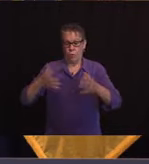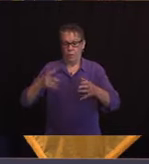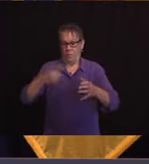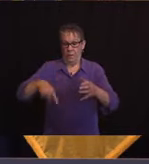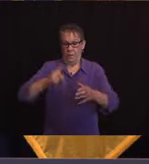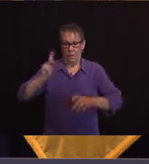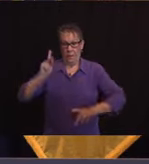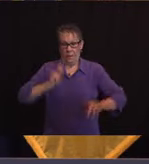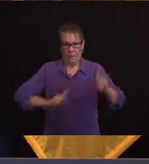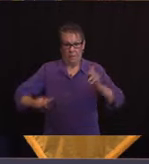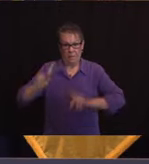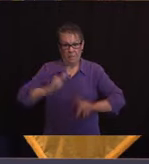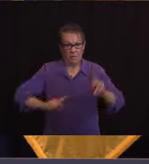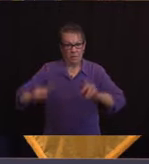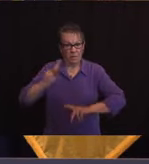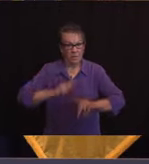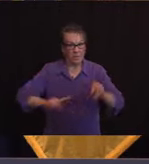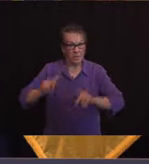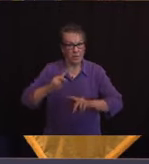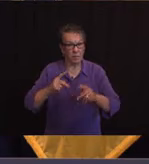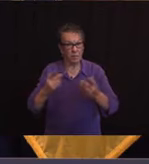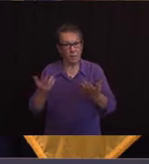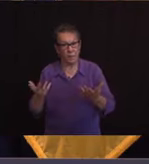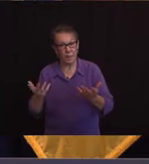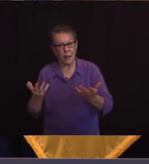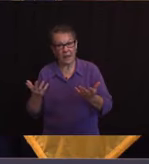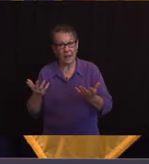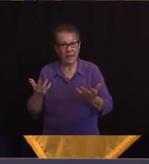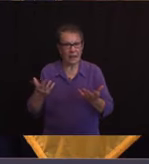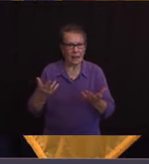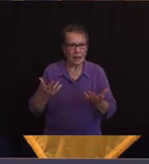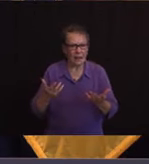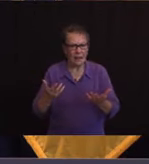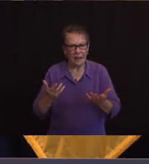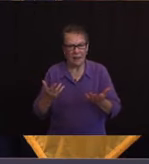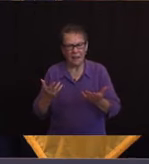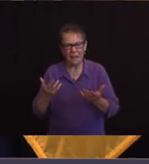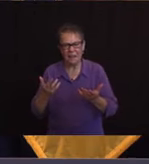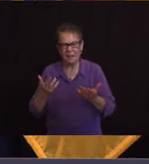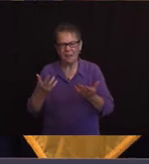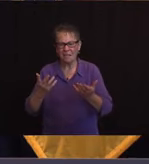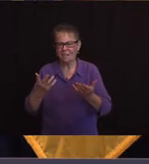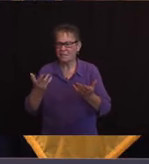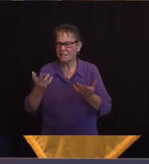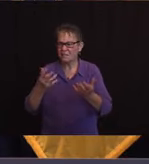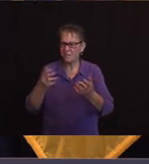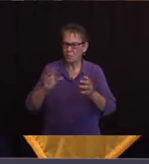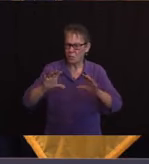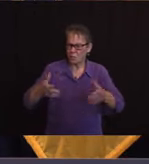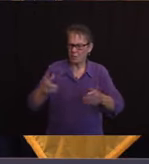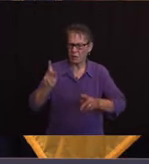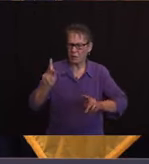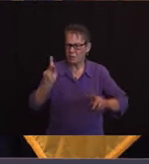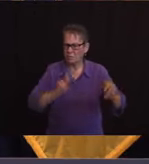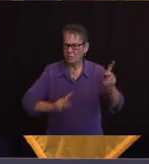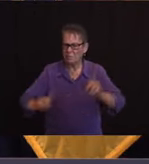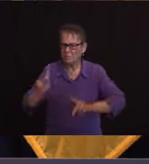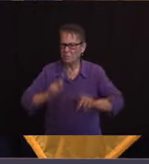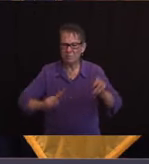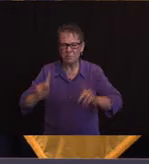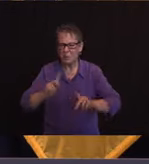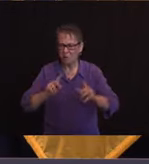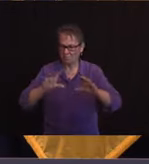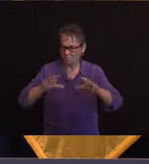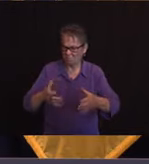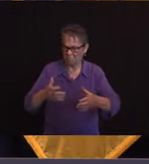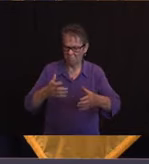what's the big deal? Let's get moving on this already. So, why can't we increase the speed with which we're reopening our